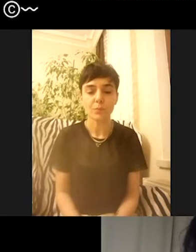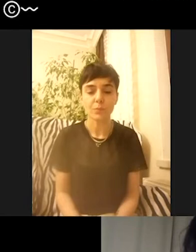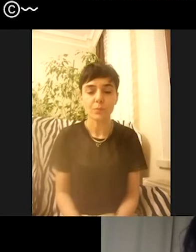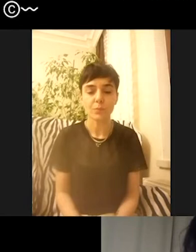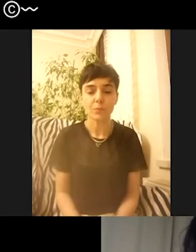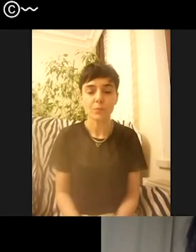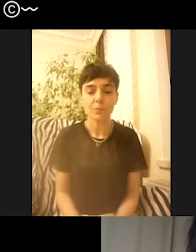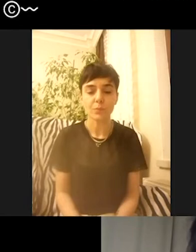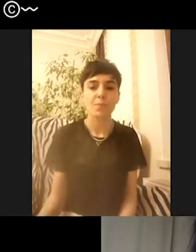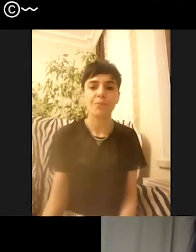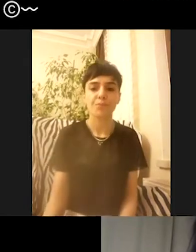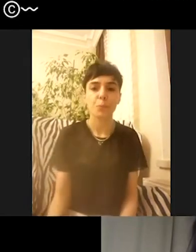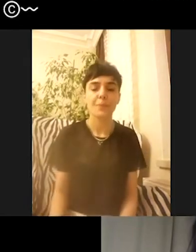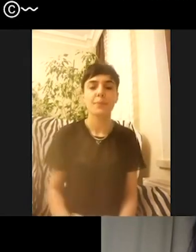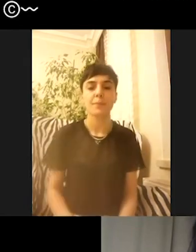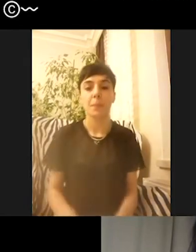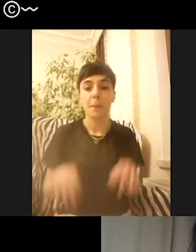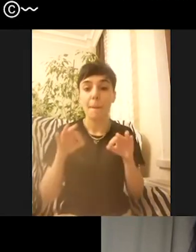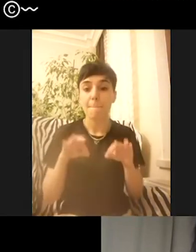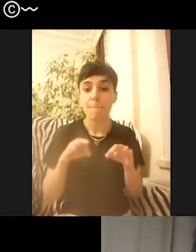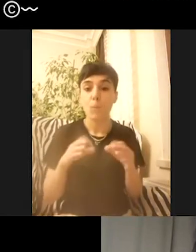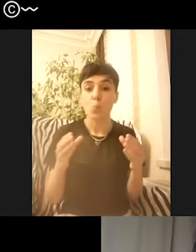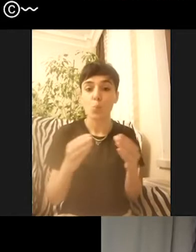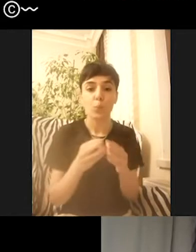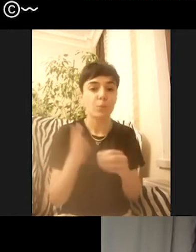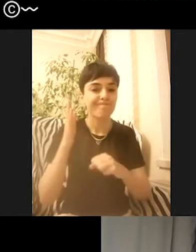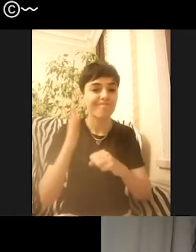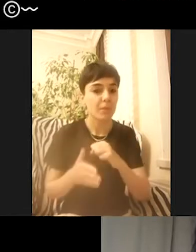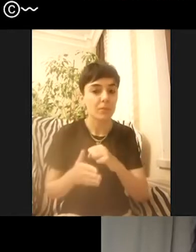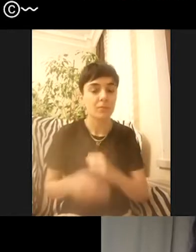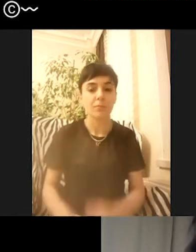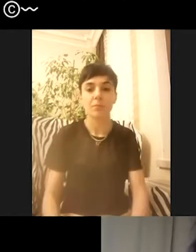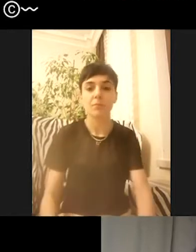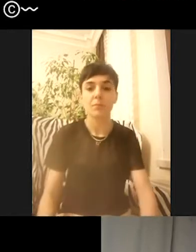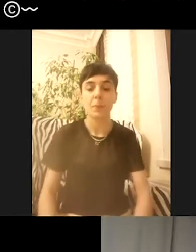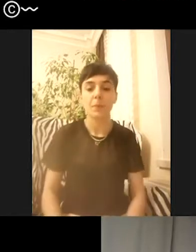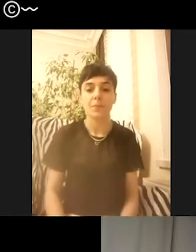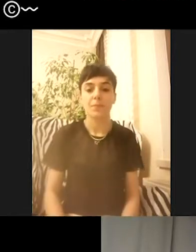And how would you also, give meaning to that trajectory from your perspective? Yeah.